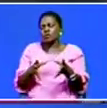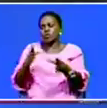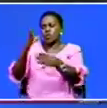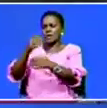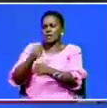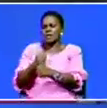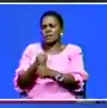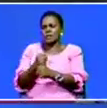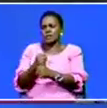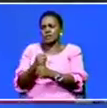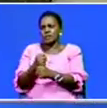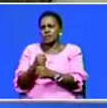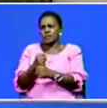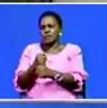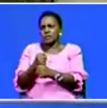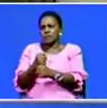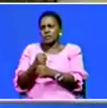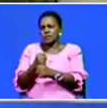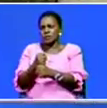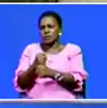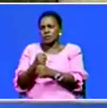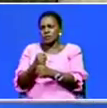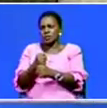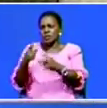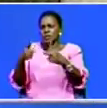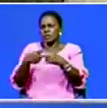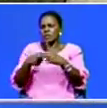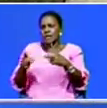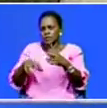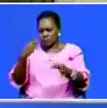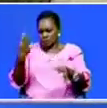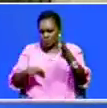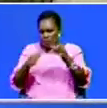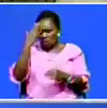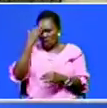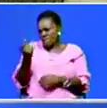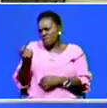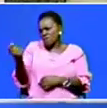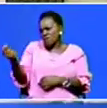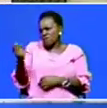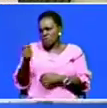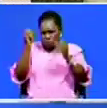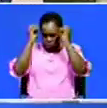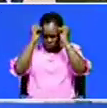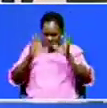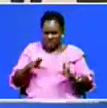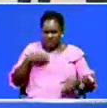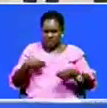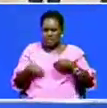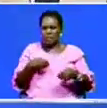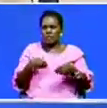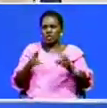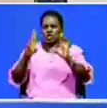walemavu kama vile Cheshire Disability Services Kenya kuanza kudadisi sababu ya idadi ndogo ya wanafunzi wanaoishi na